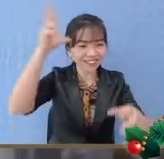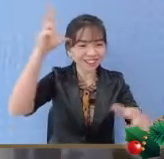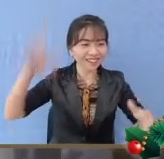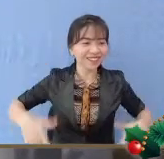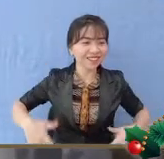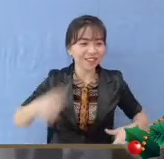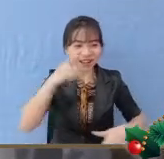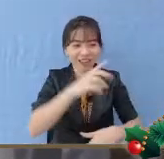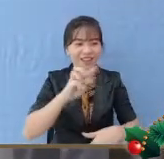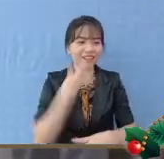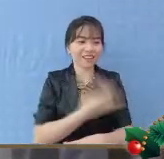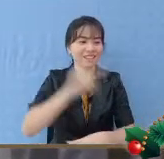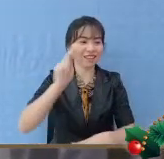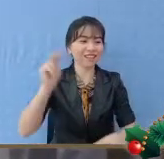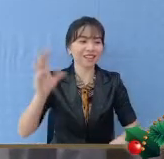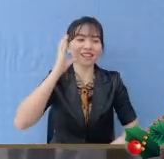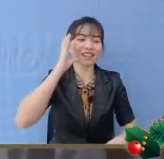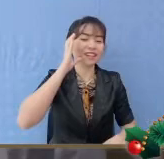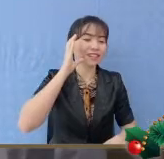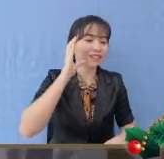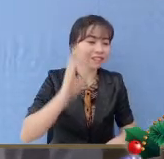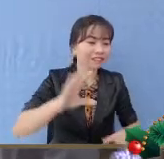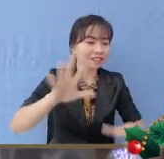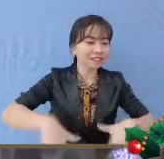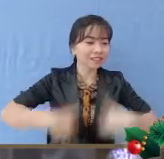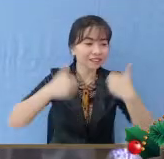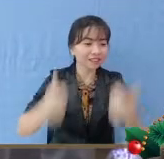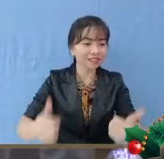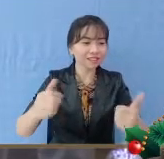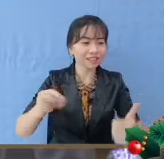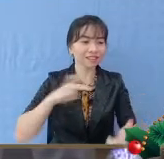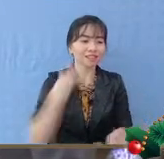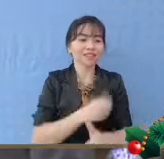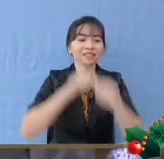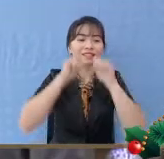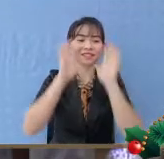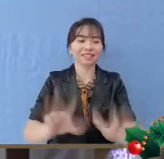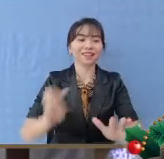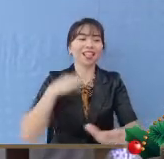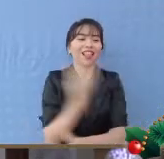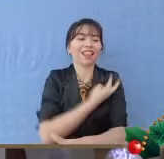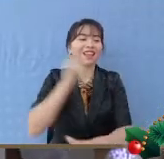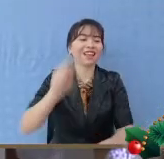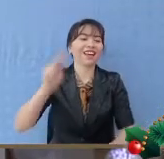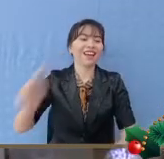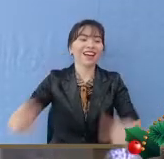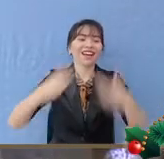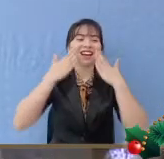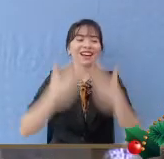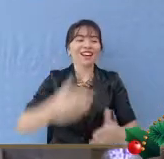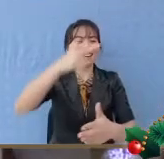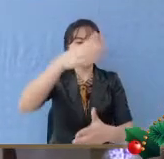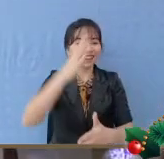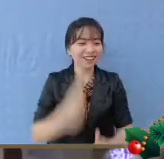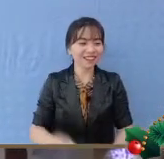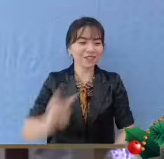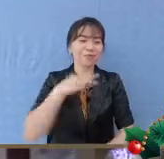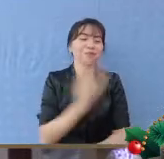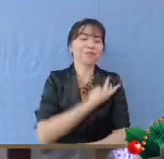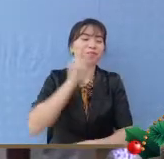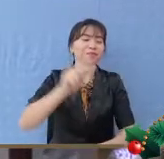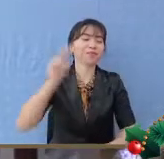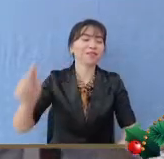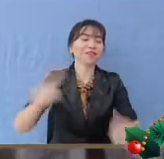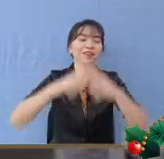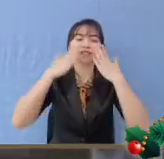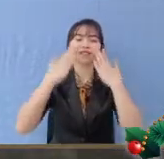lie. We need to confess how much we've been blessed. We need to thank God. Oh,